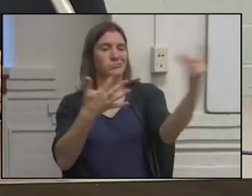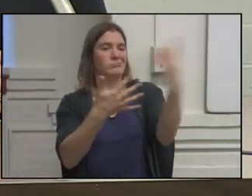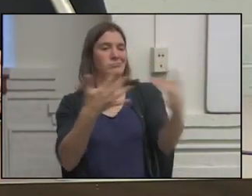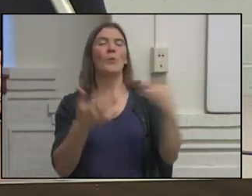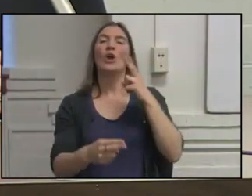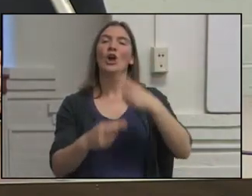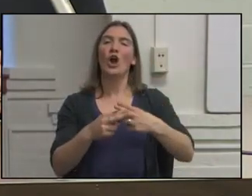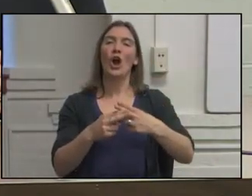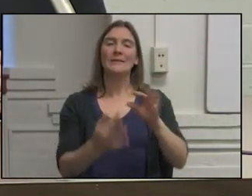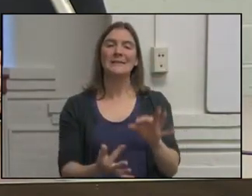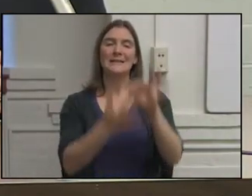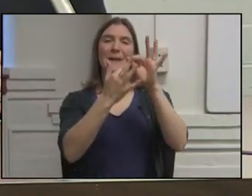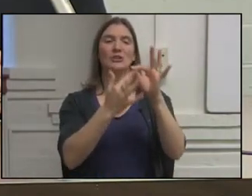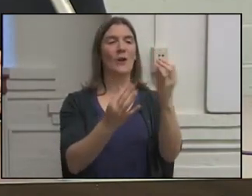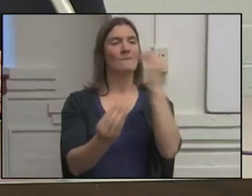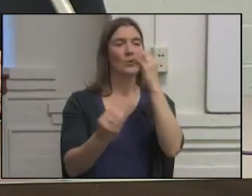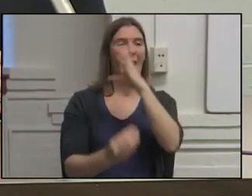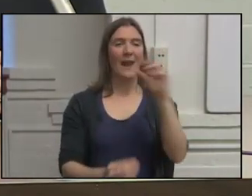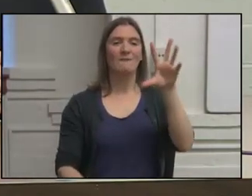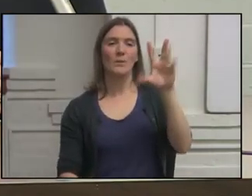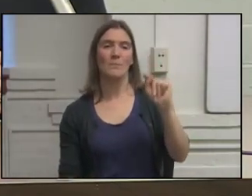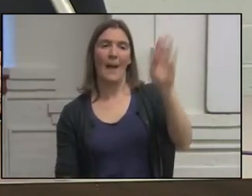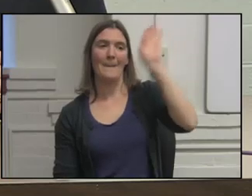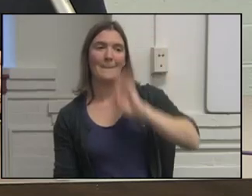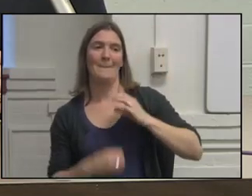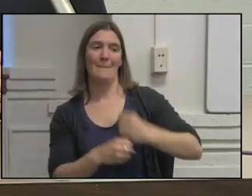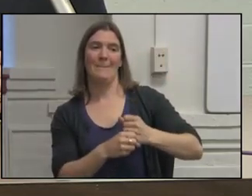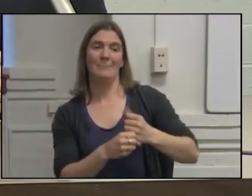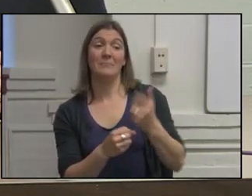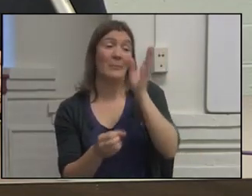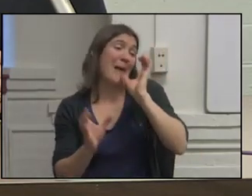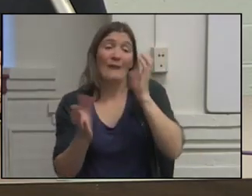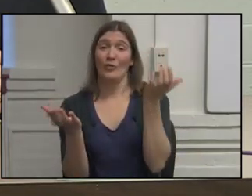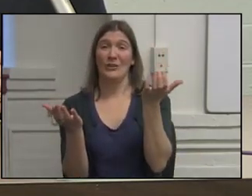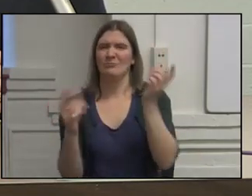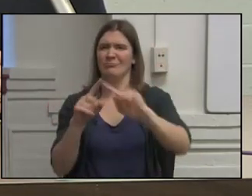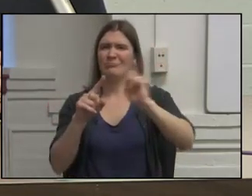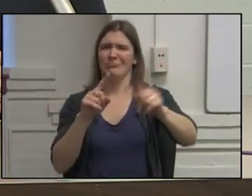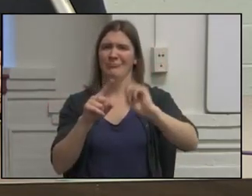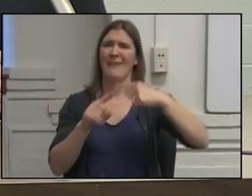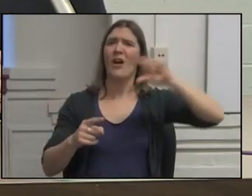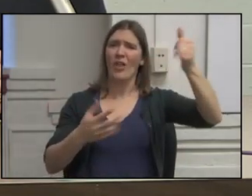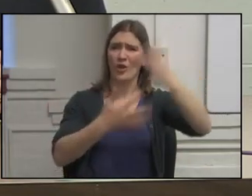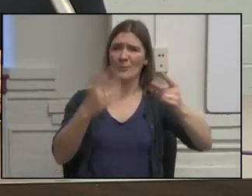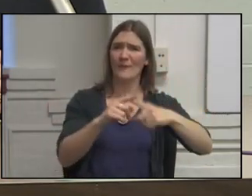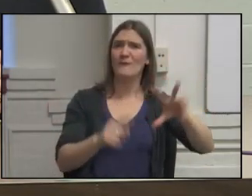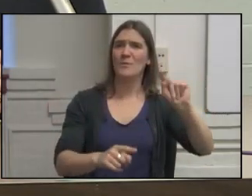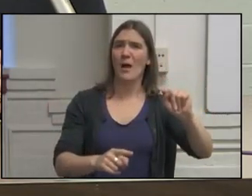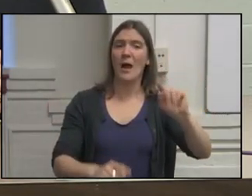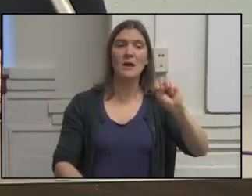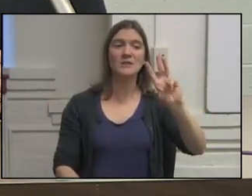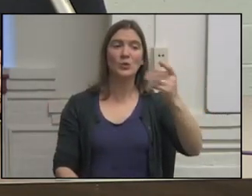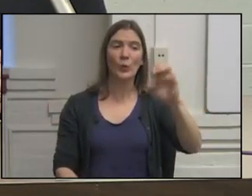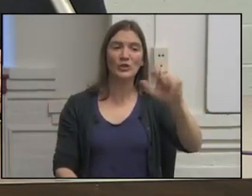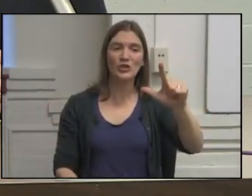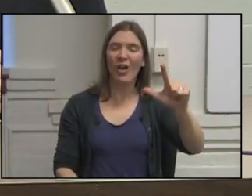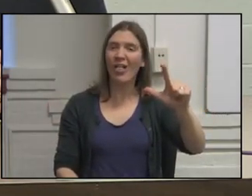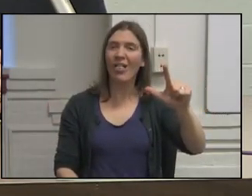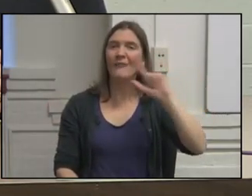We're calling it the Specialty Food and Vermont Beverage. So there are other Vermont beverages. There's a Switchel.